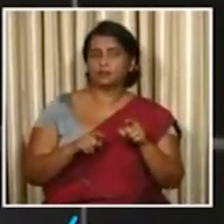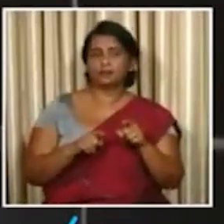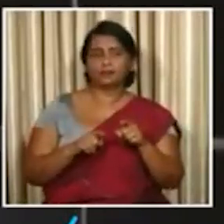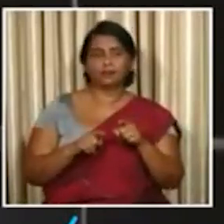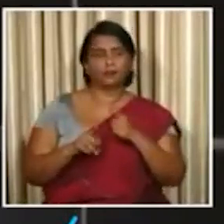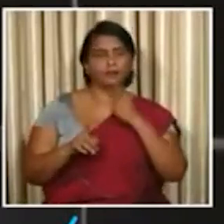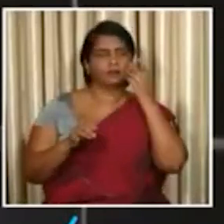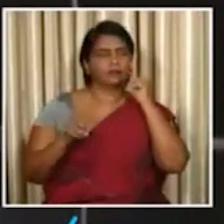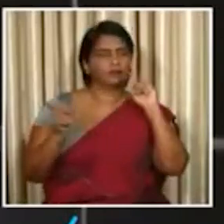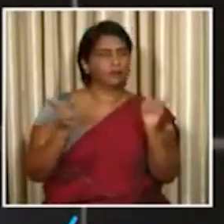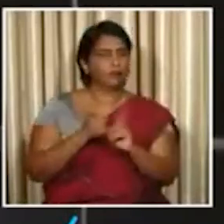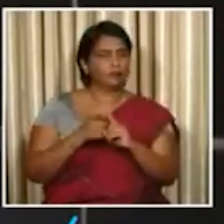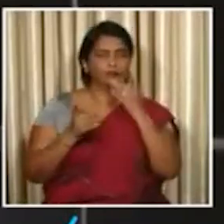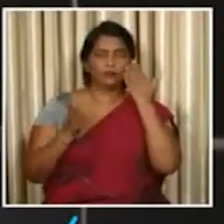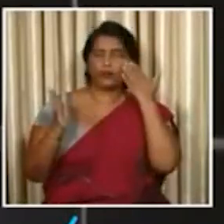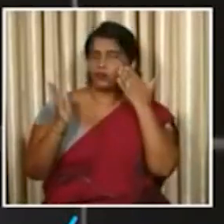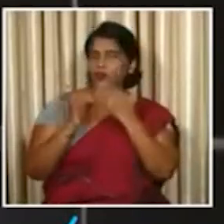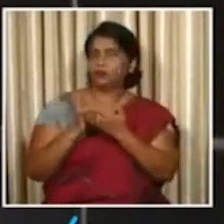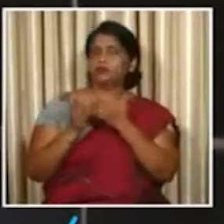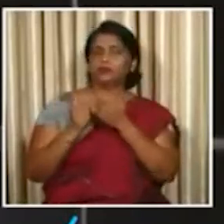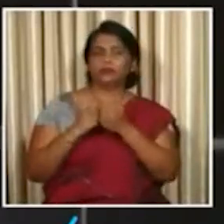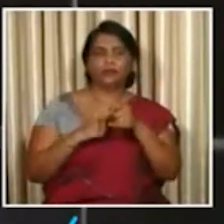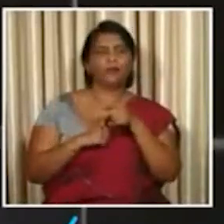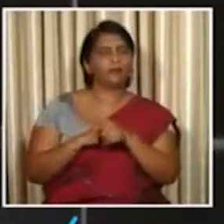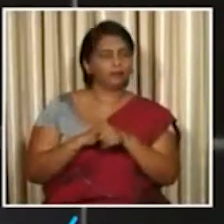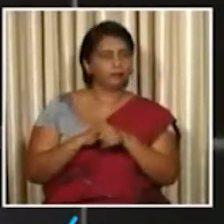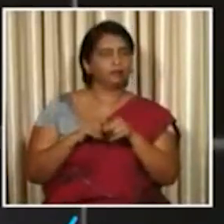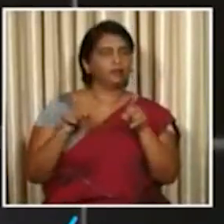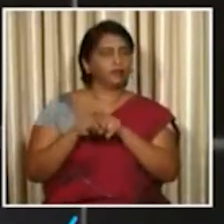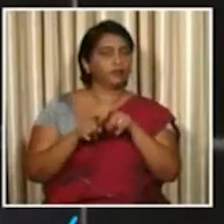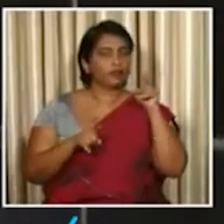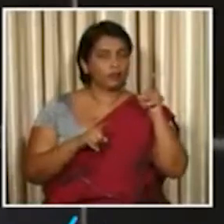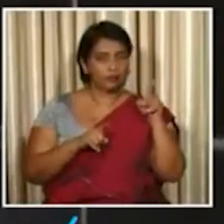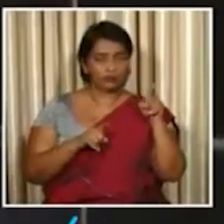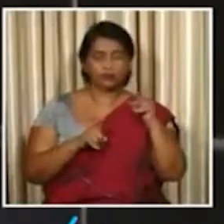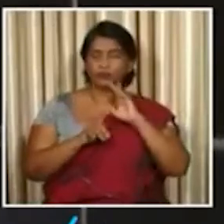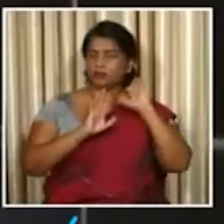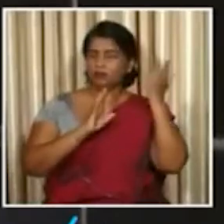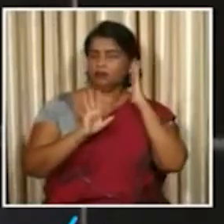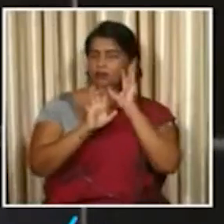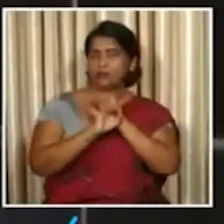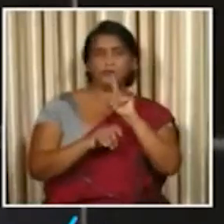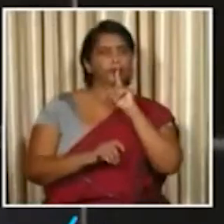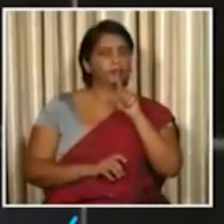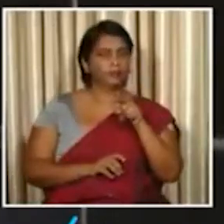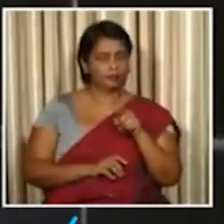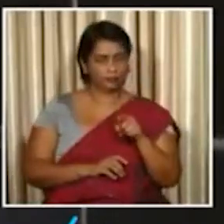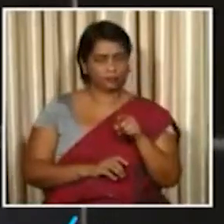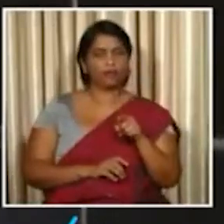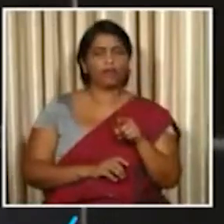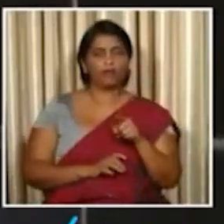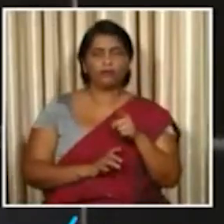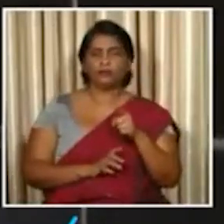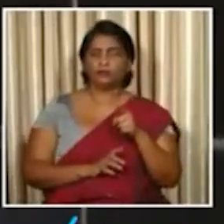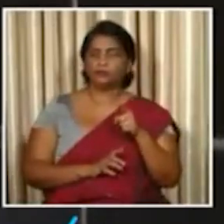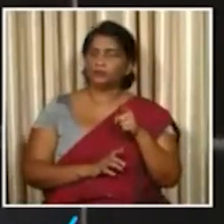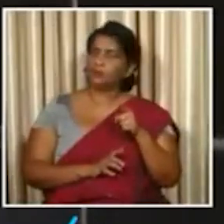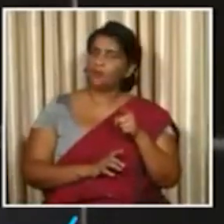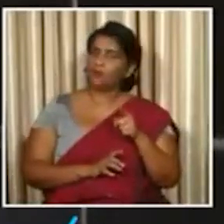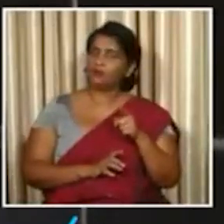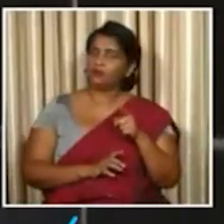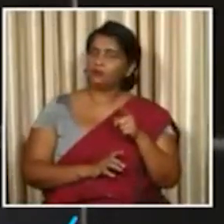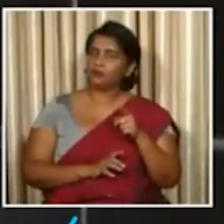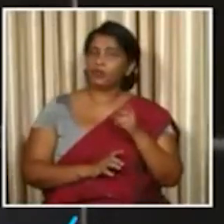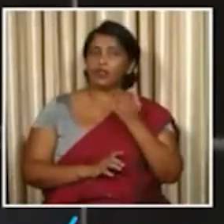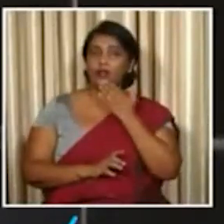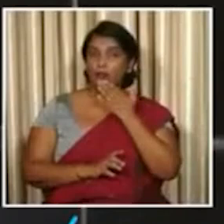he stated publicly that the United States would take over and develop Gaza as a Riviera of the Middle